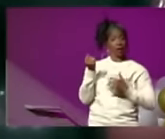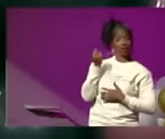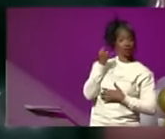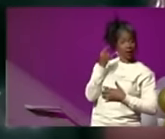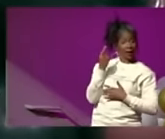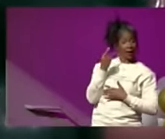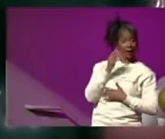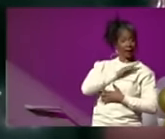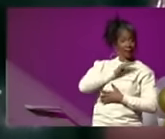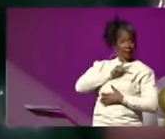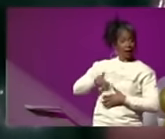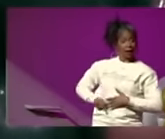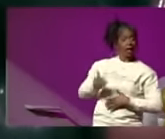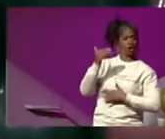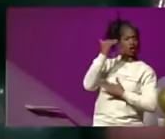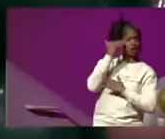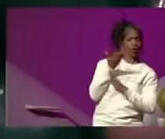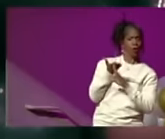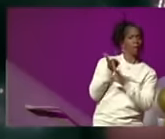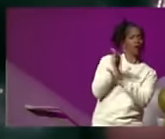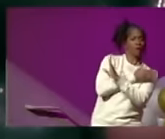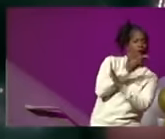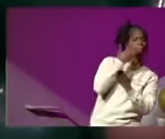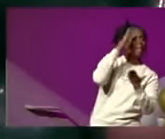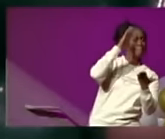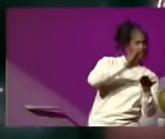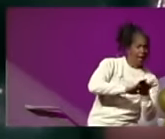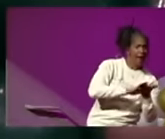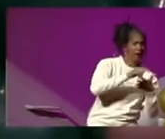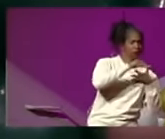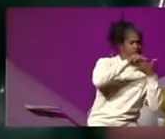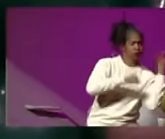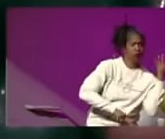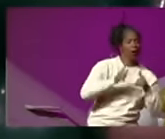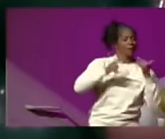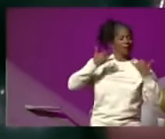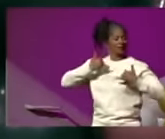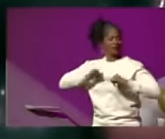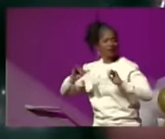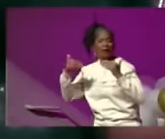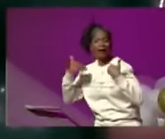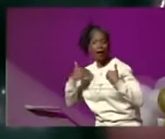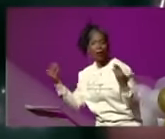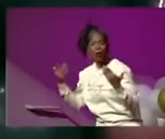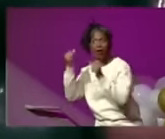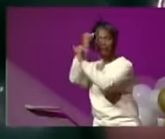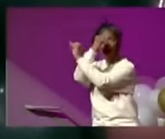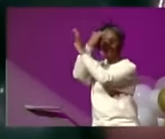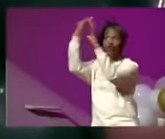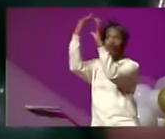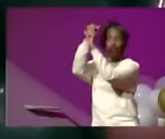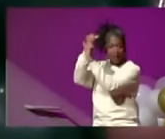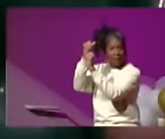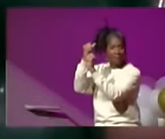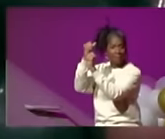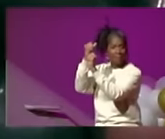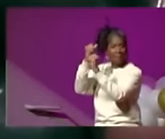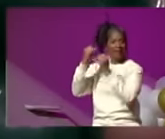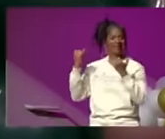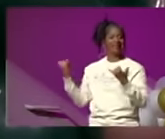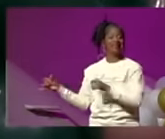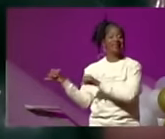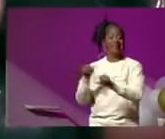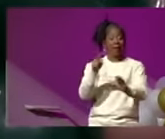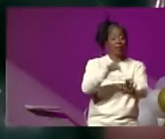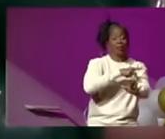the nightmare did not stop him from having a dream. And that's why Langston Hughes said, hold fast to